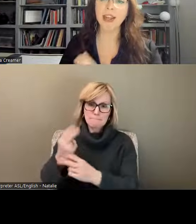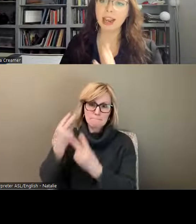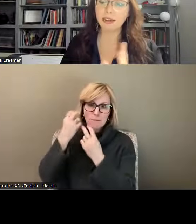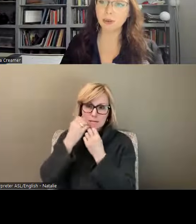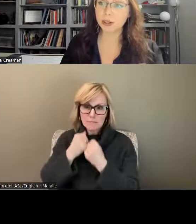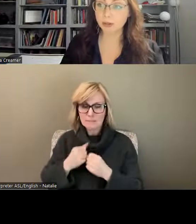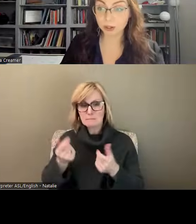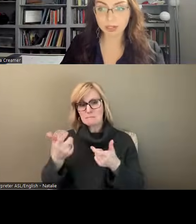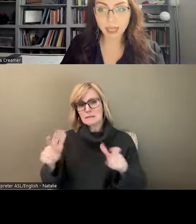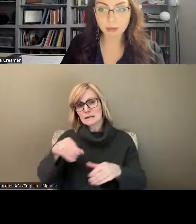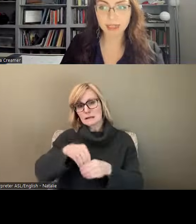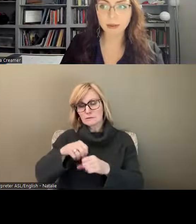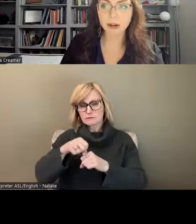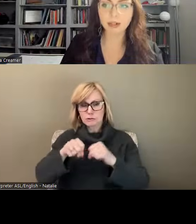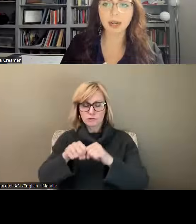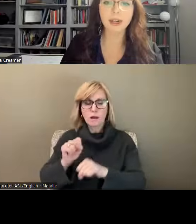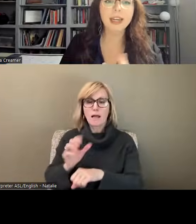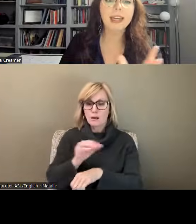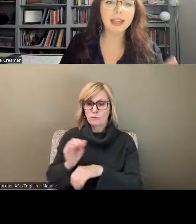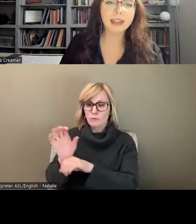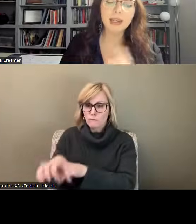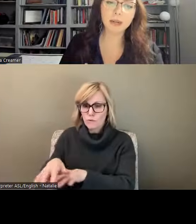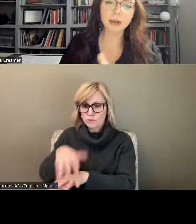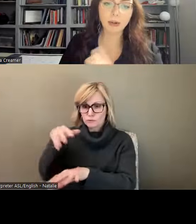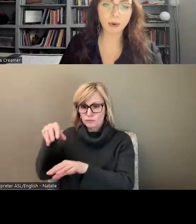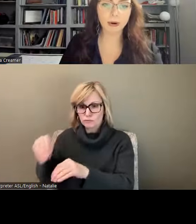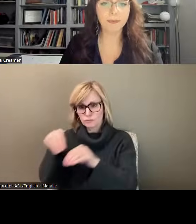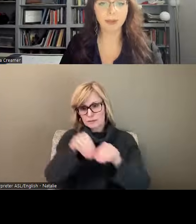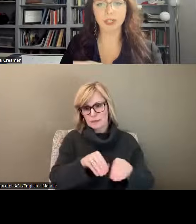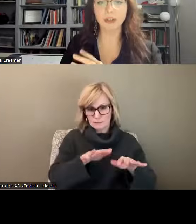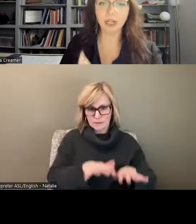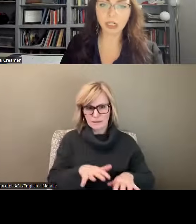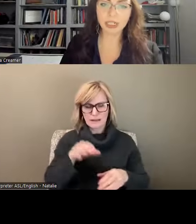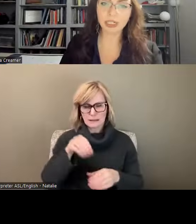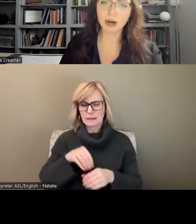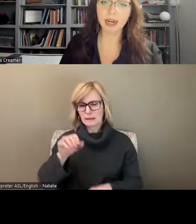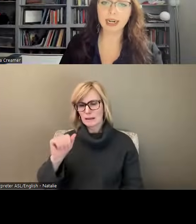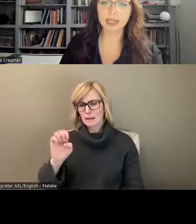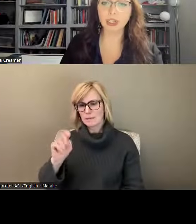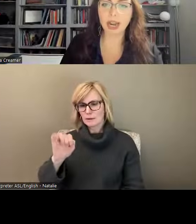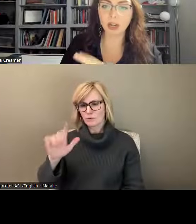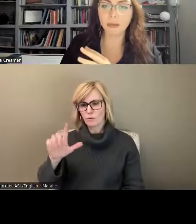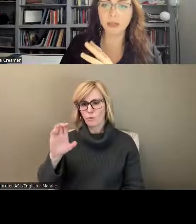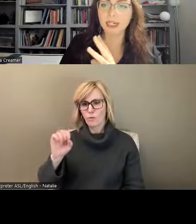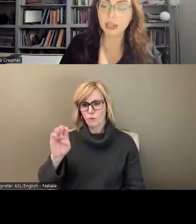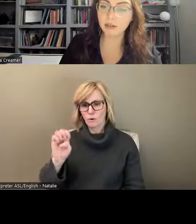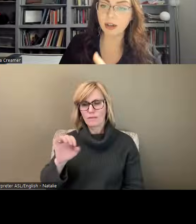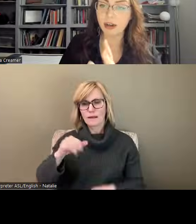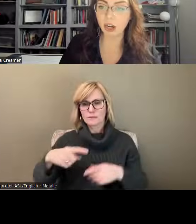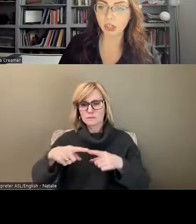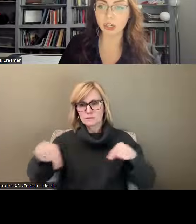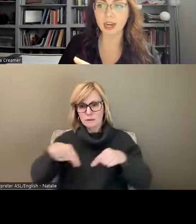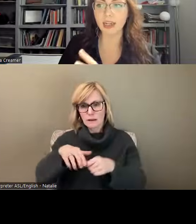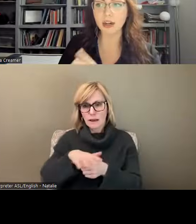infrastructure, and of course the forced resettlement that we've talked about in the imperial core, which is traditionally demarcated as the triangle between